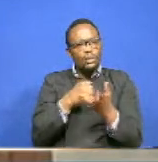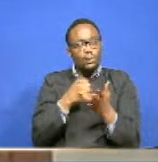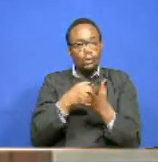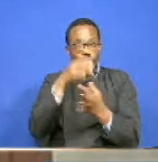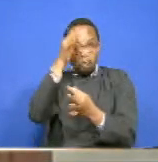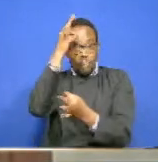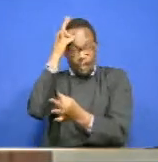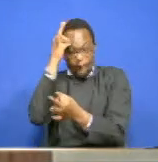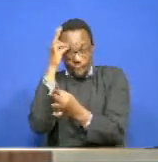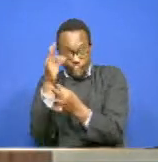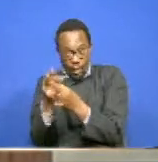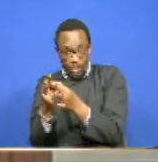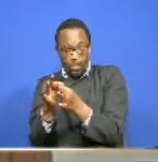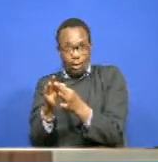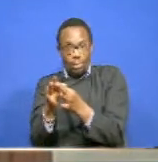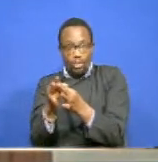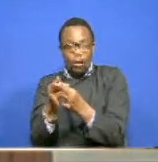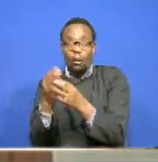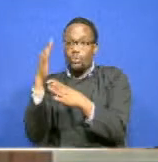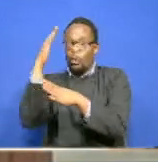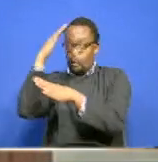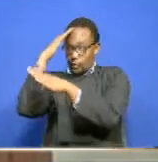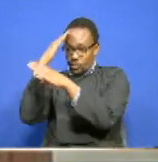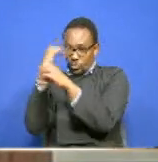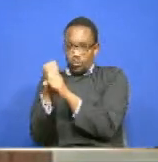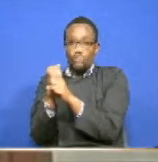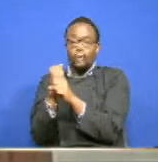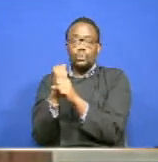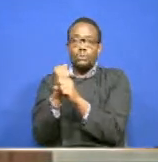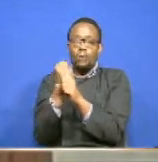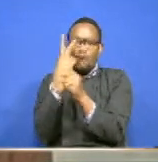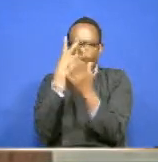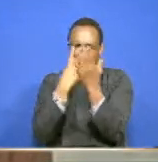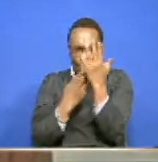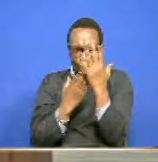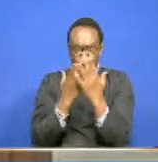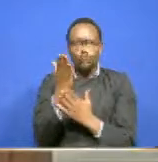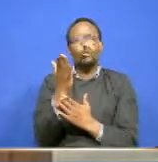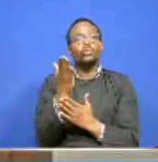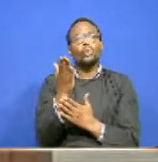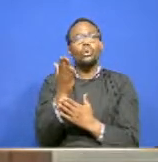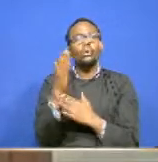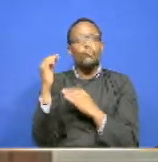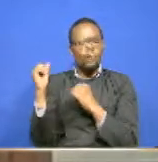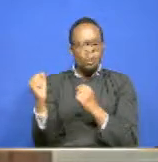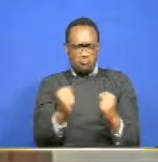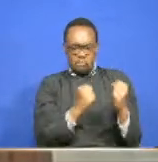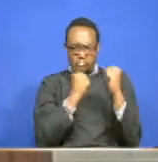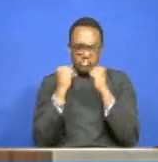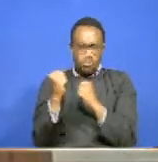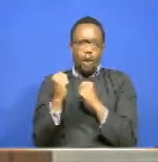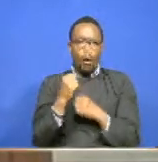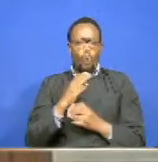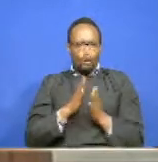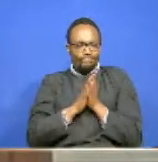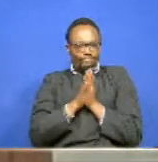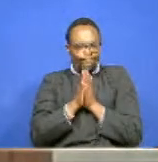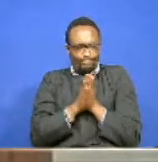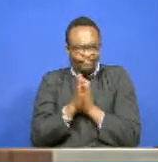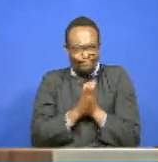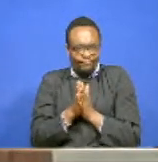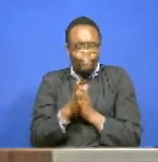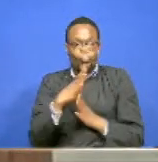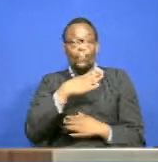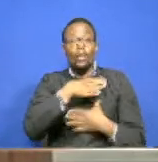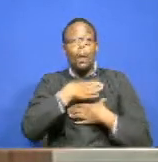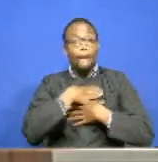faith, include trust, include vision, include the power, willpower, and